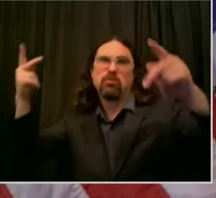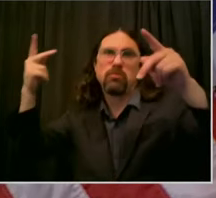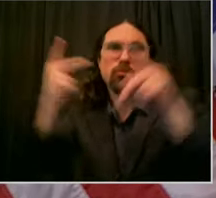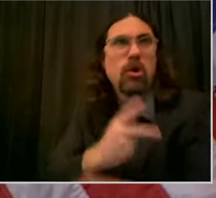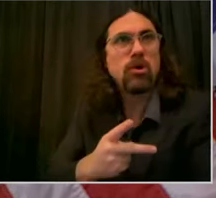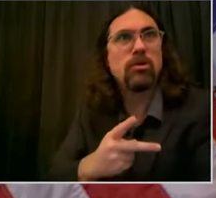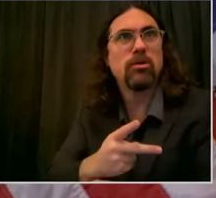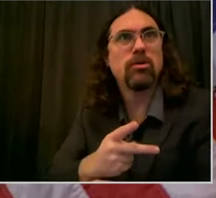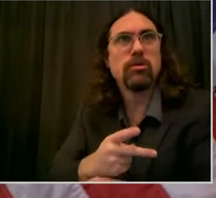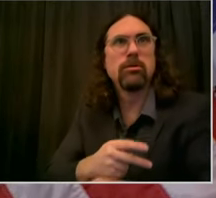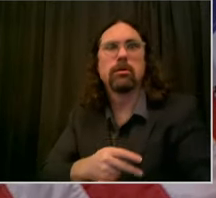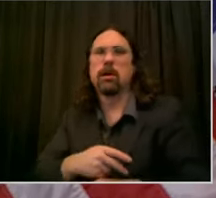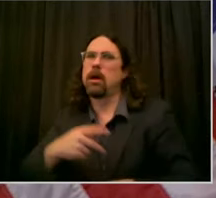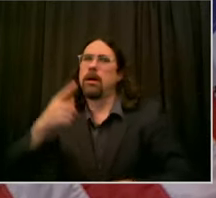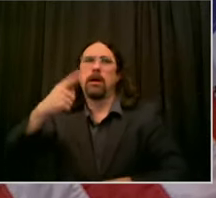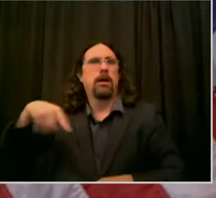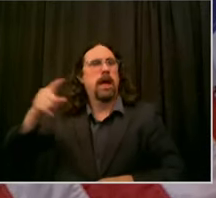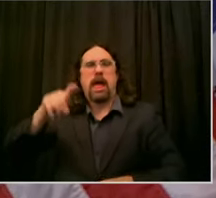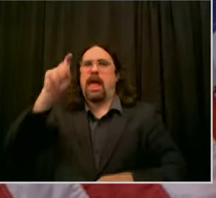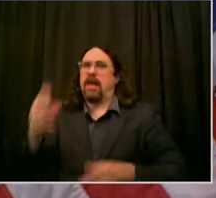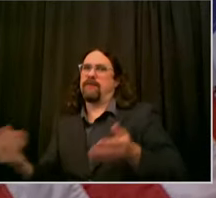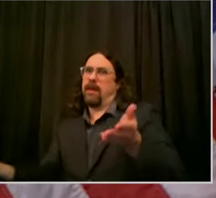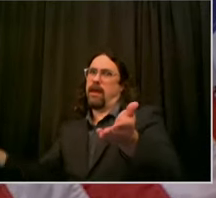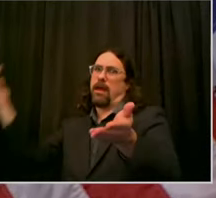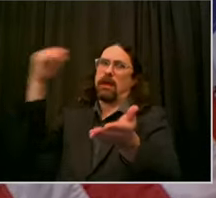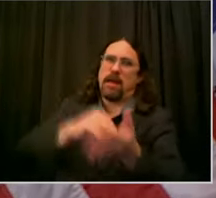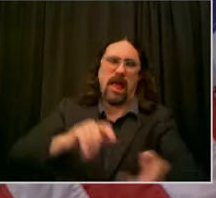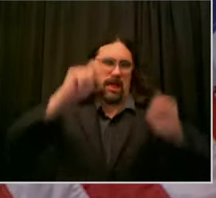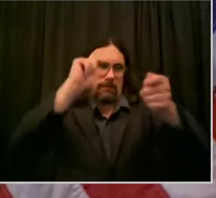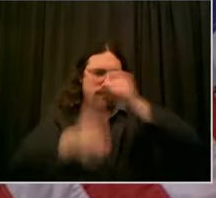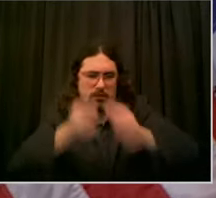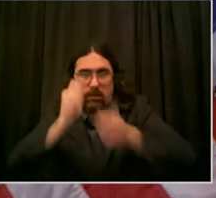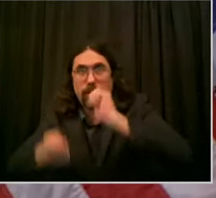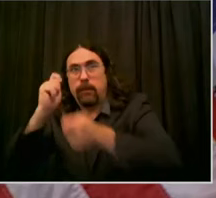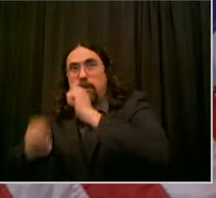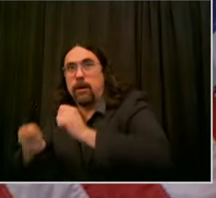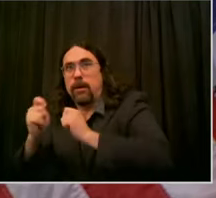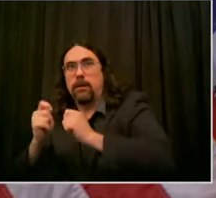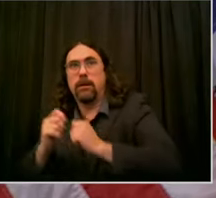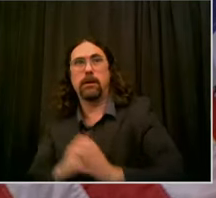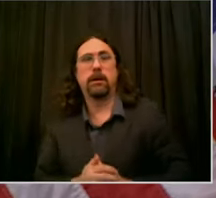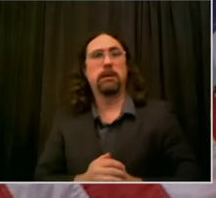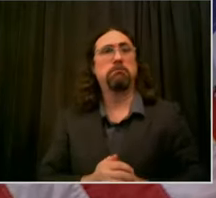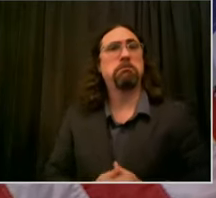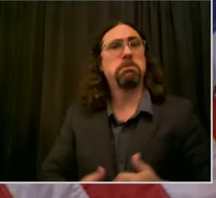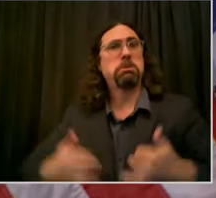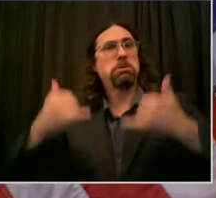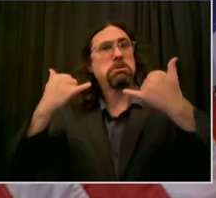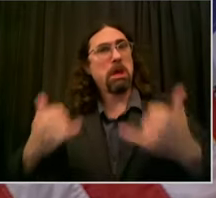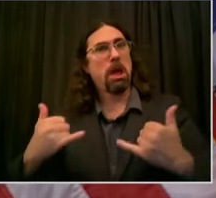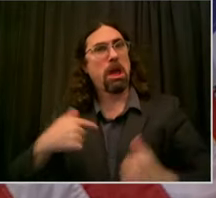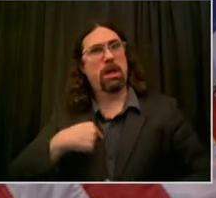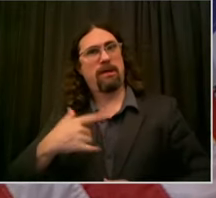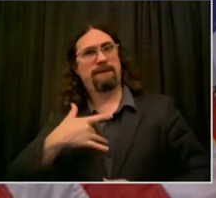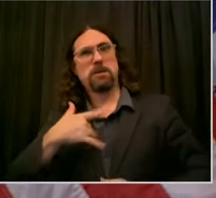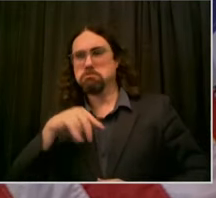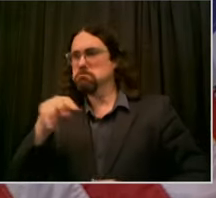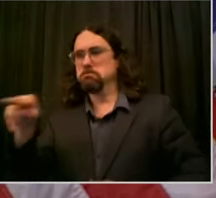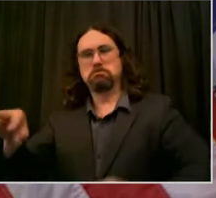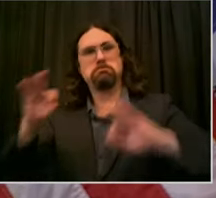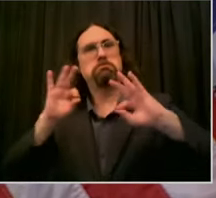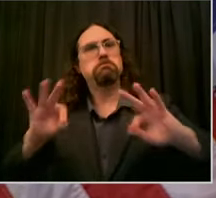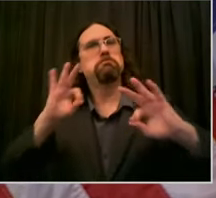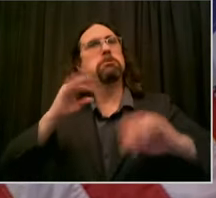these decisions every single day, I believe we acted on the information we had, made adjustments. Of course, we would have loved to have been